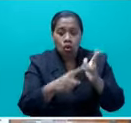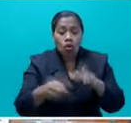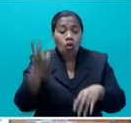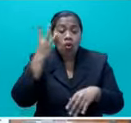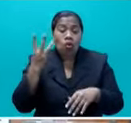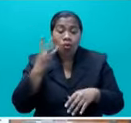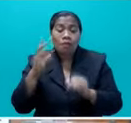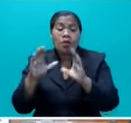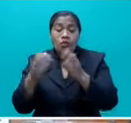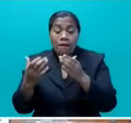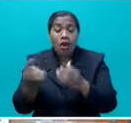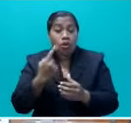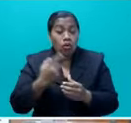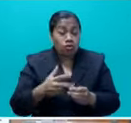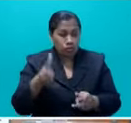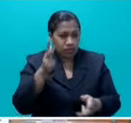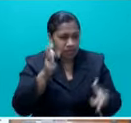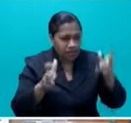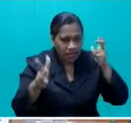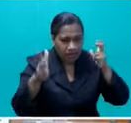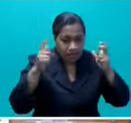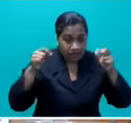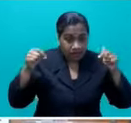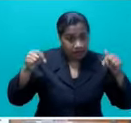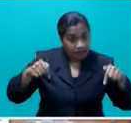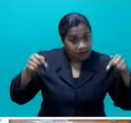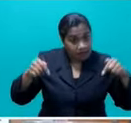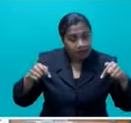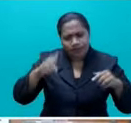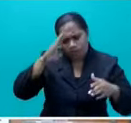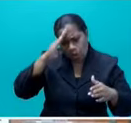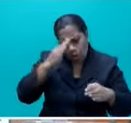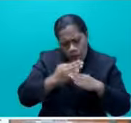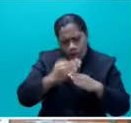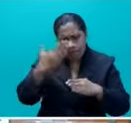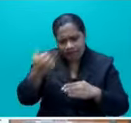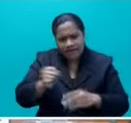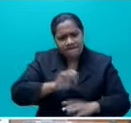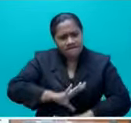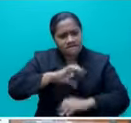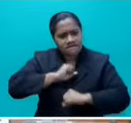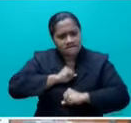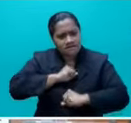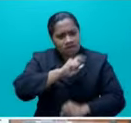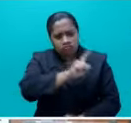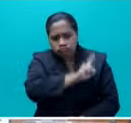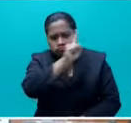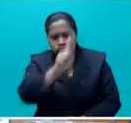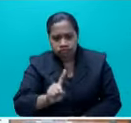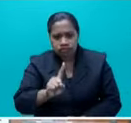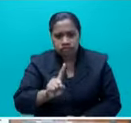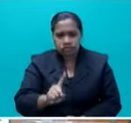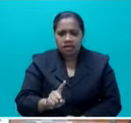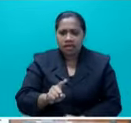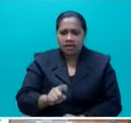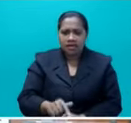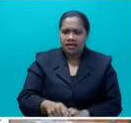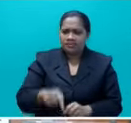to this, I hope they also have the courage to come out and condemn what Honorable Bulla Nauda has